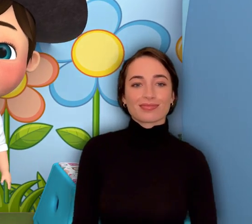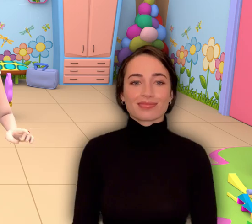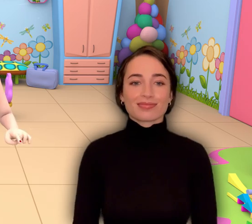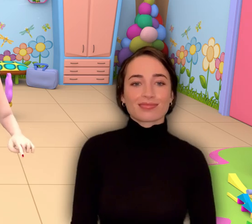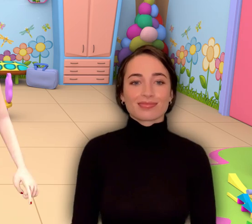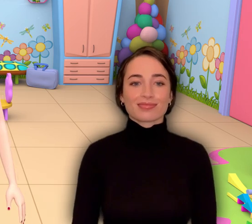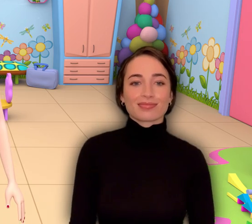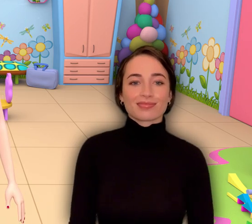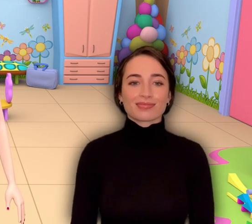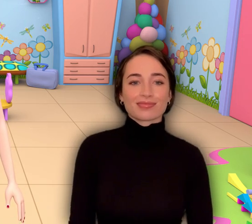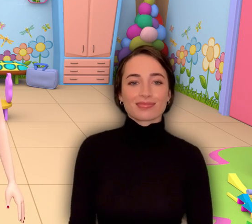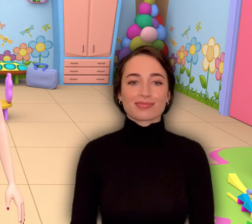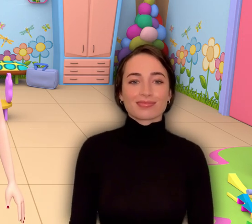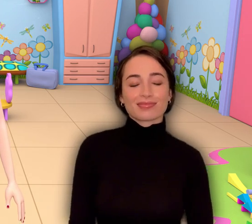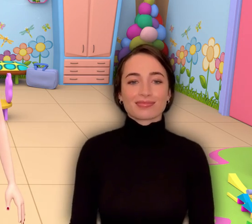e-o